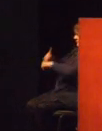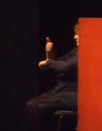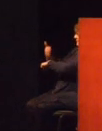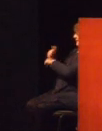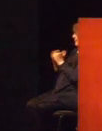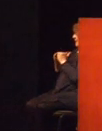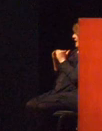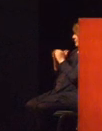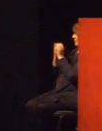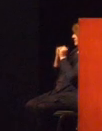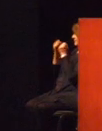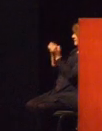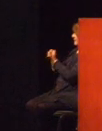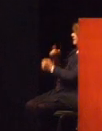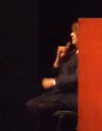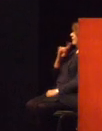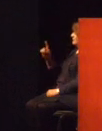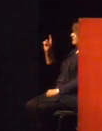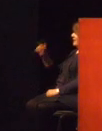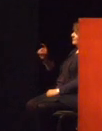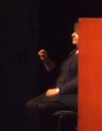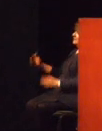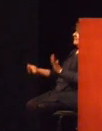society, we actually have to be